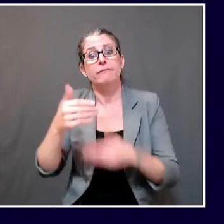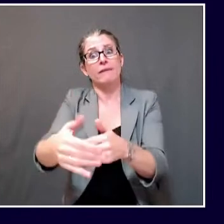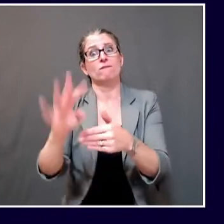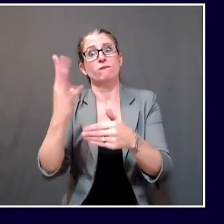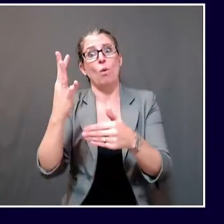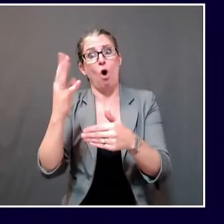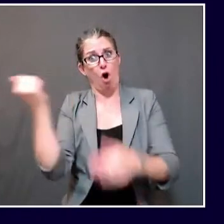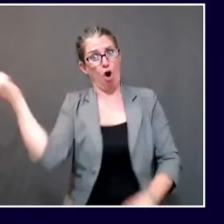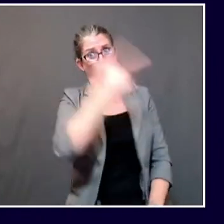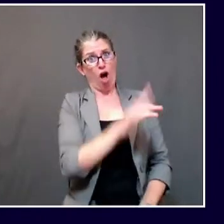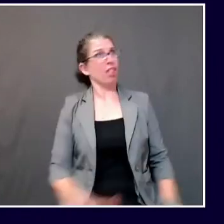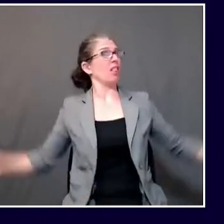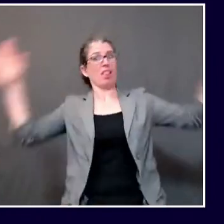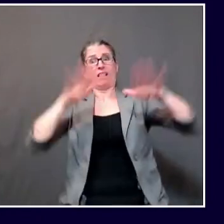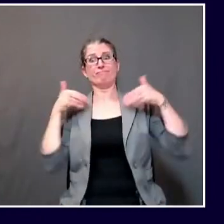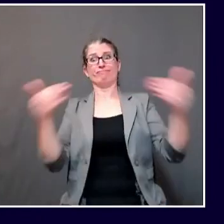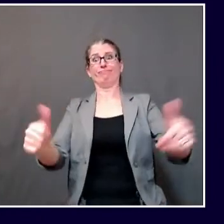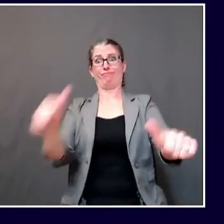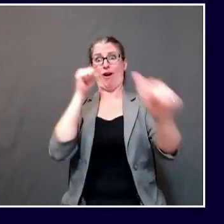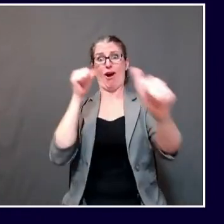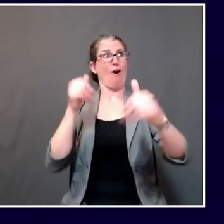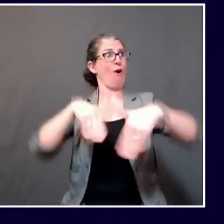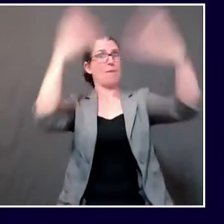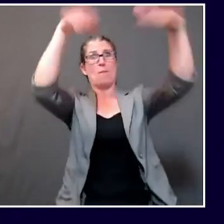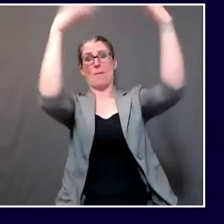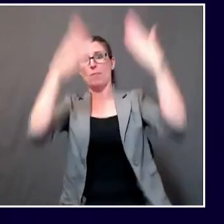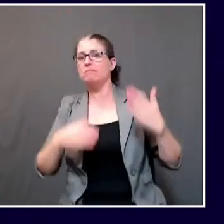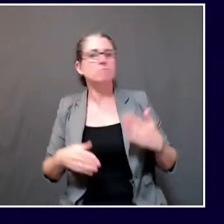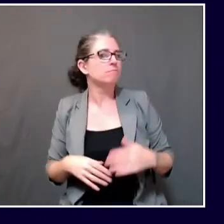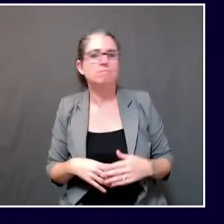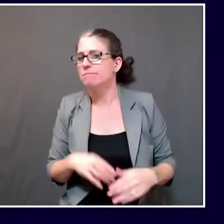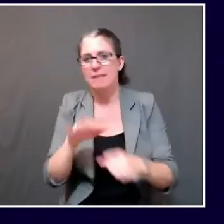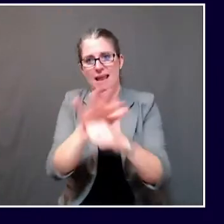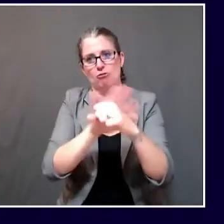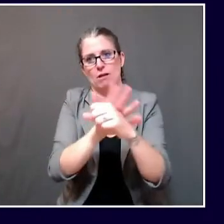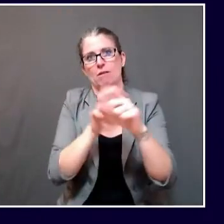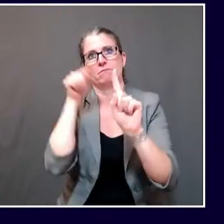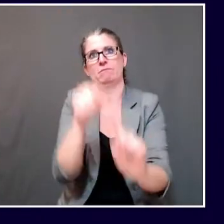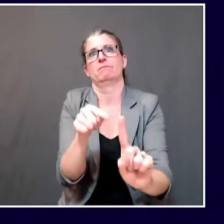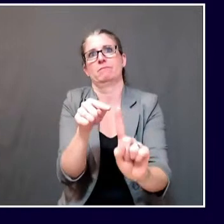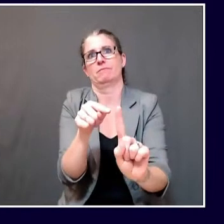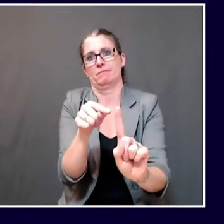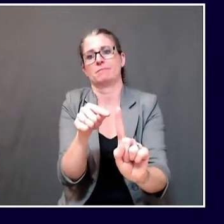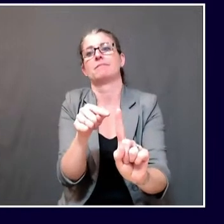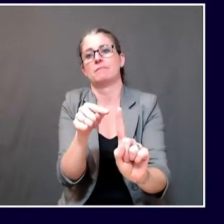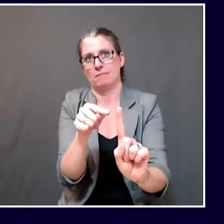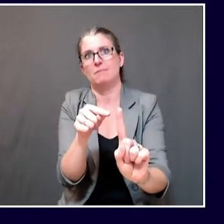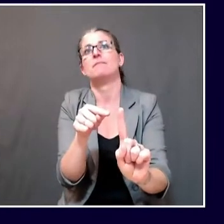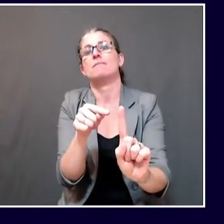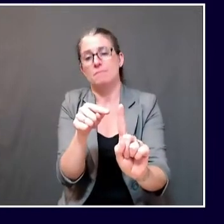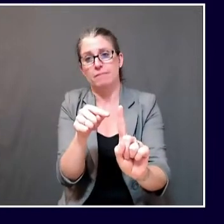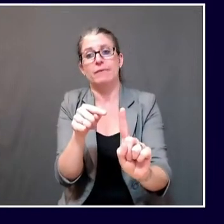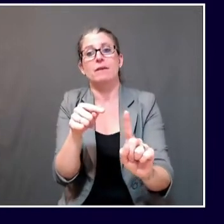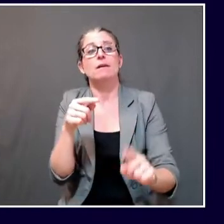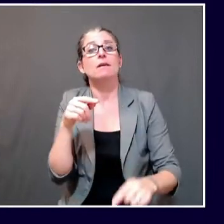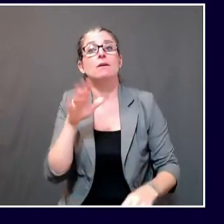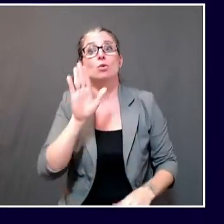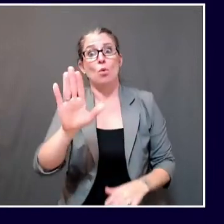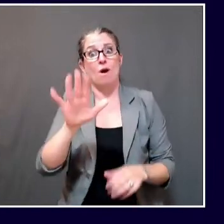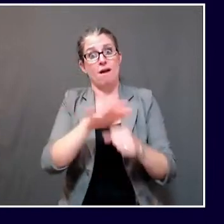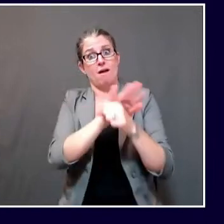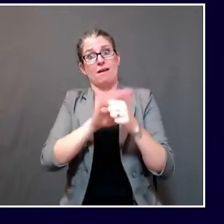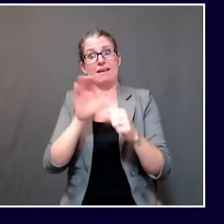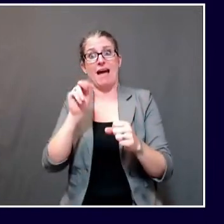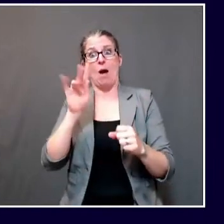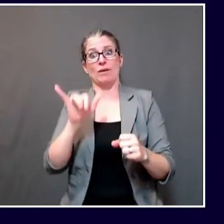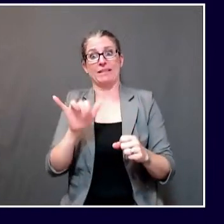forward based on local transmission dynamics at the time. So that hasn't changed. November 2nd is the targeted date, but